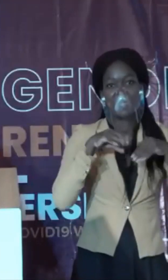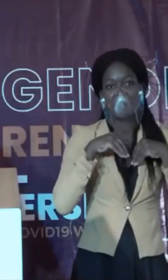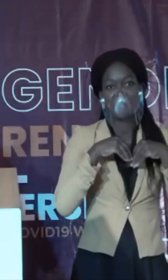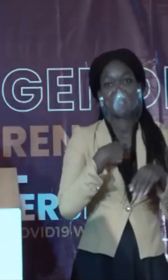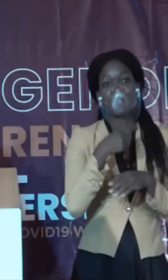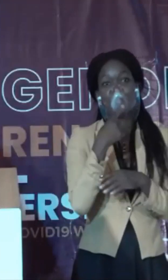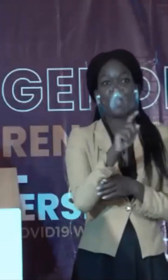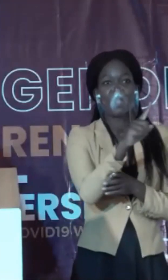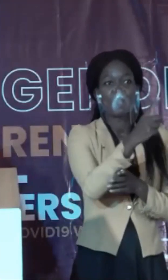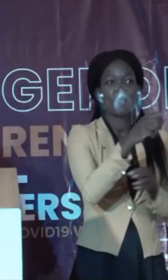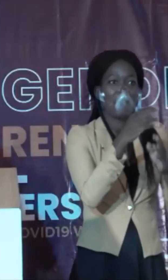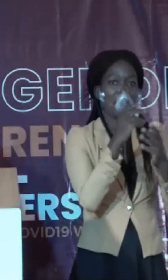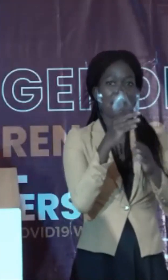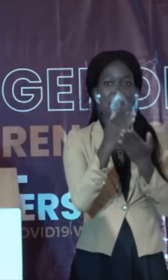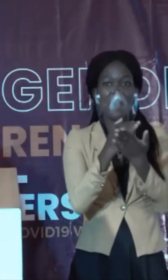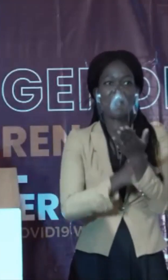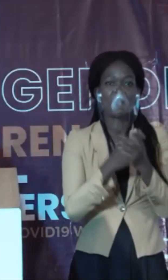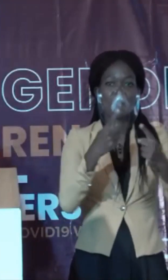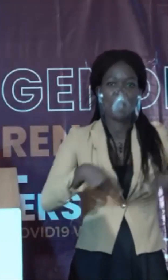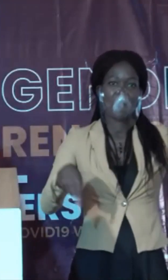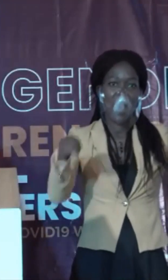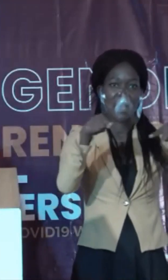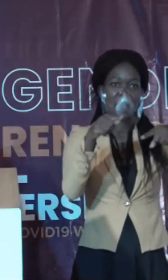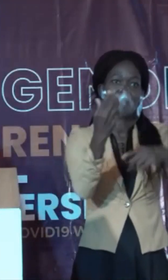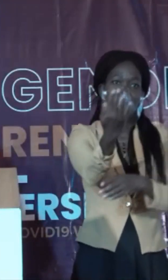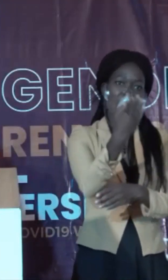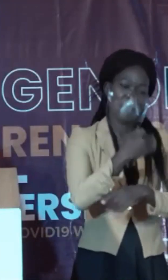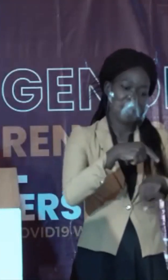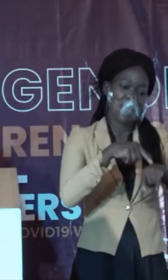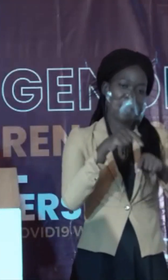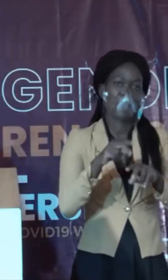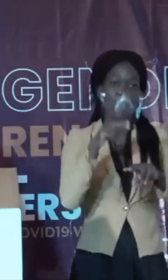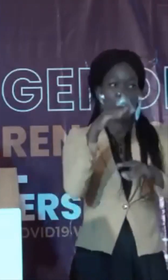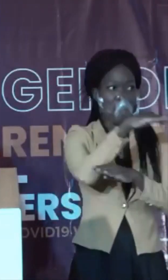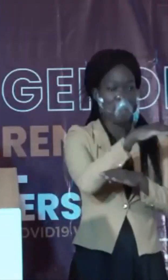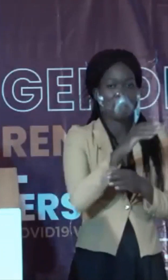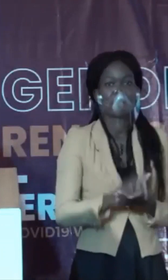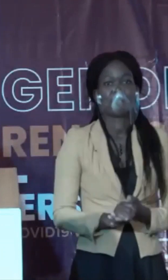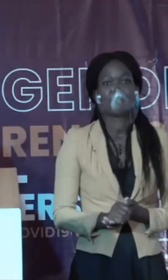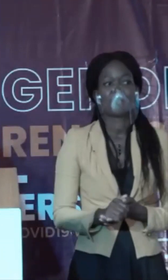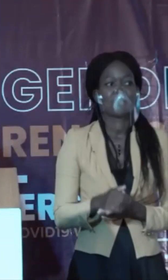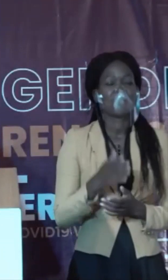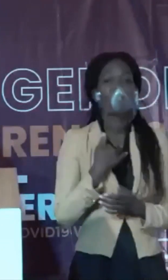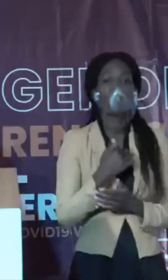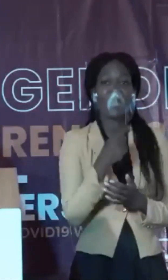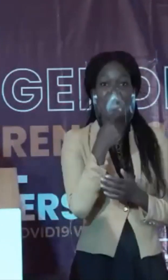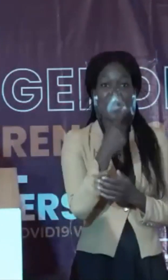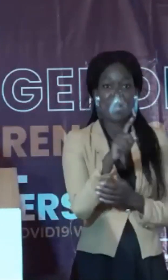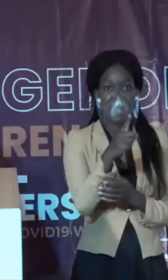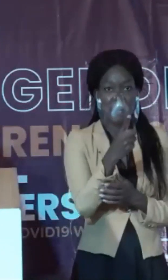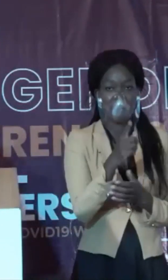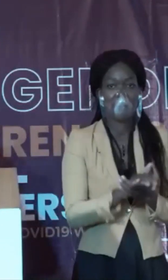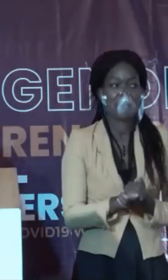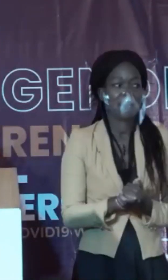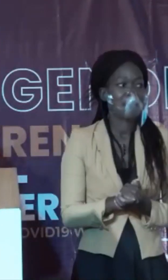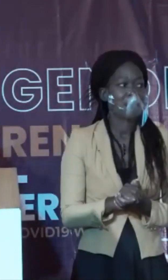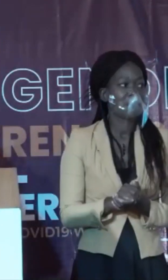introduce members of the panel that we are going to have this morning. Let me introduce